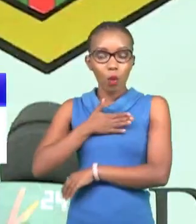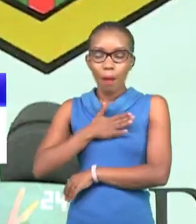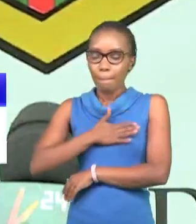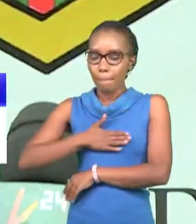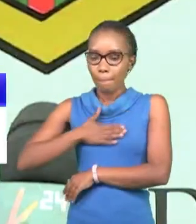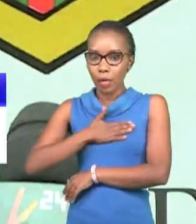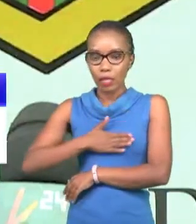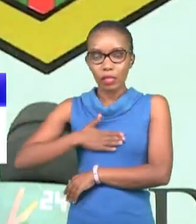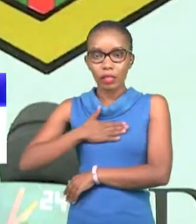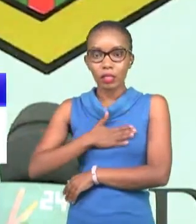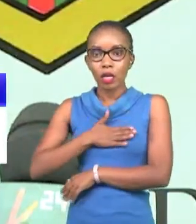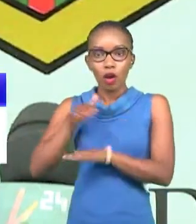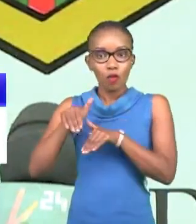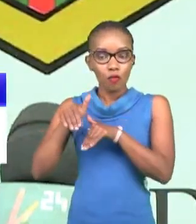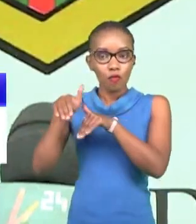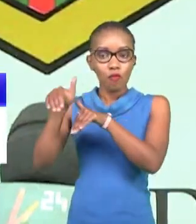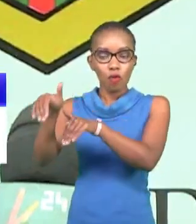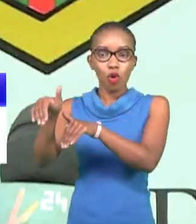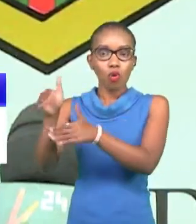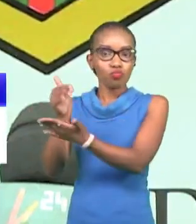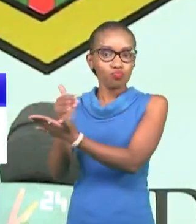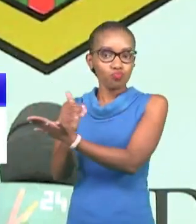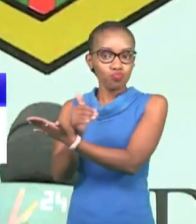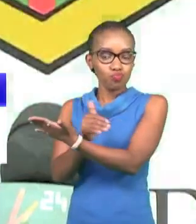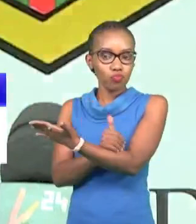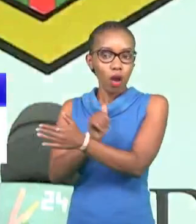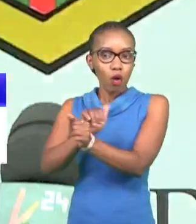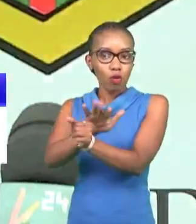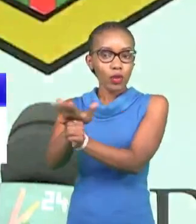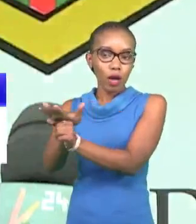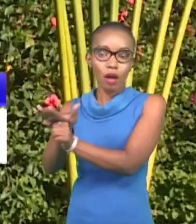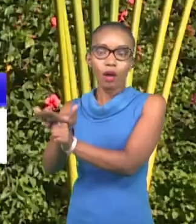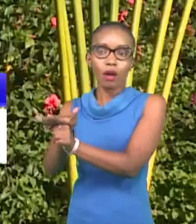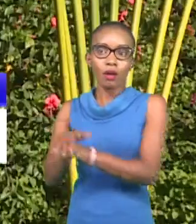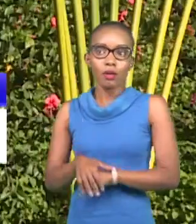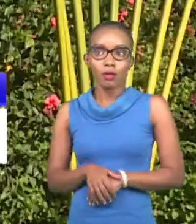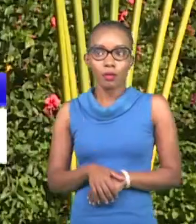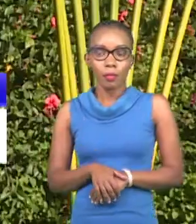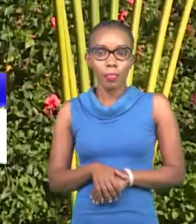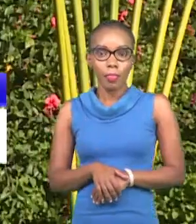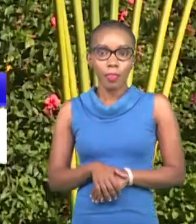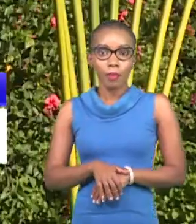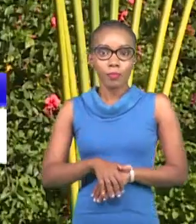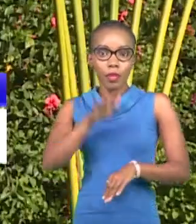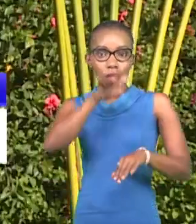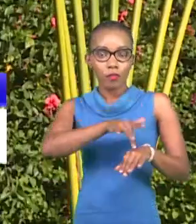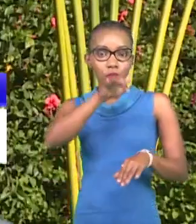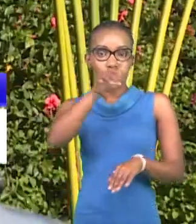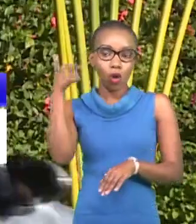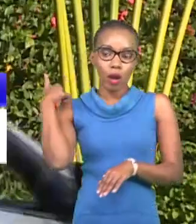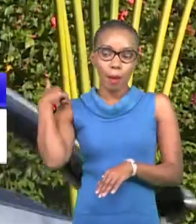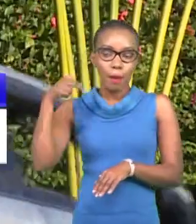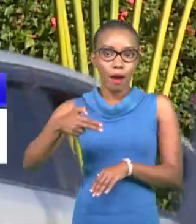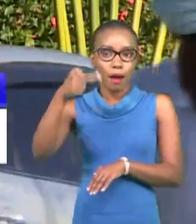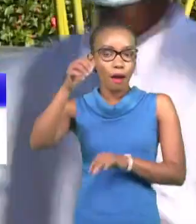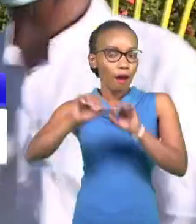strictly adhere to the COVID-19 preventive measures and protocols. With the rise of COVID-19 numbers, it is